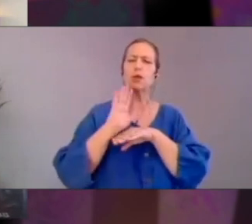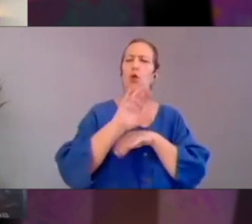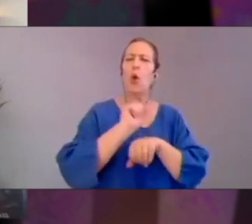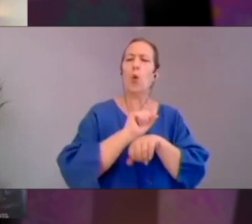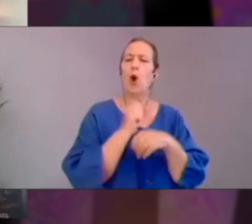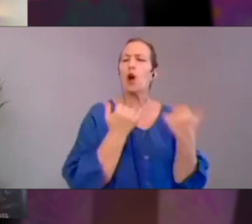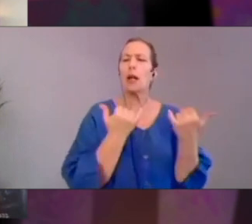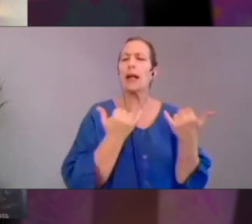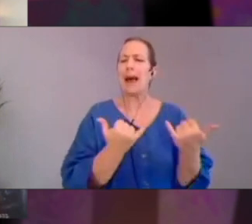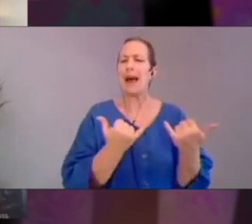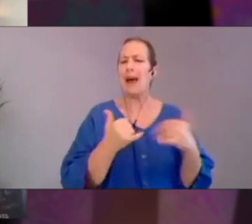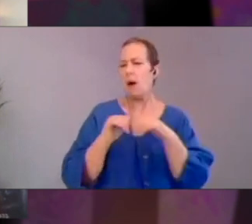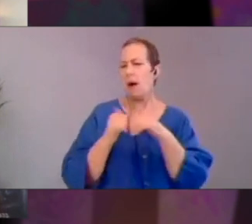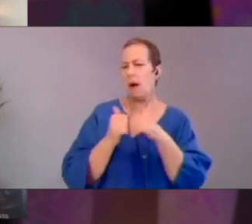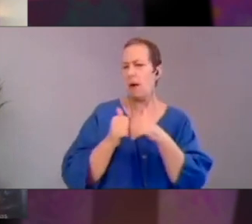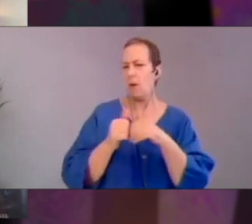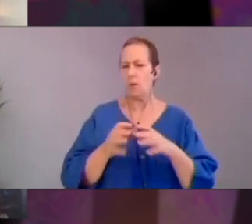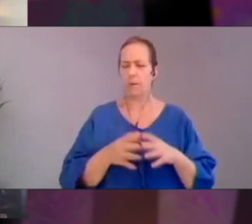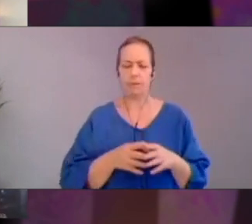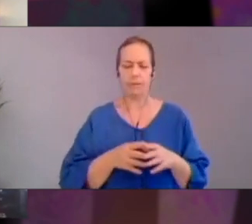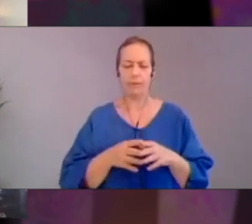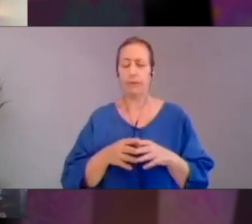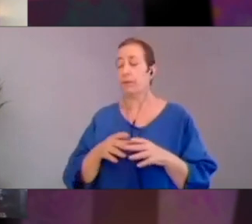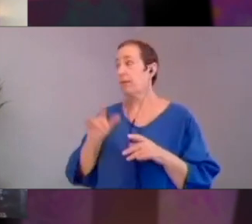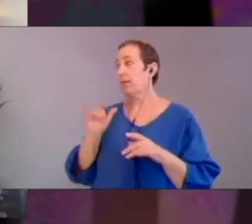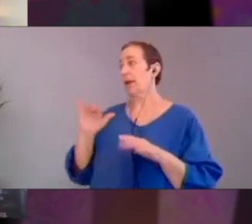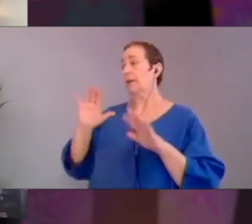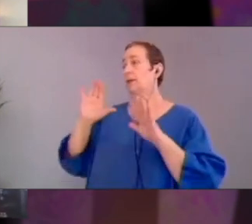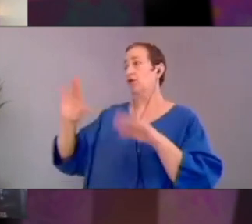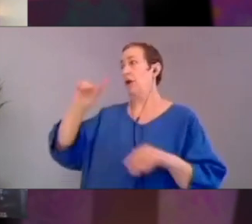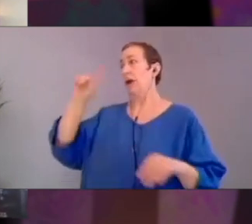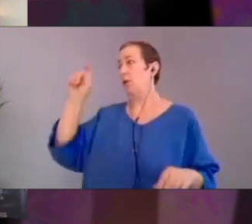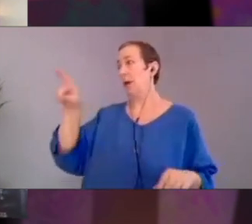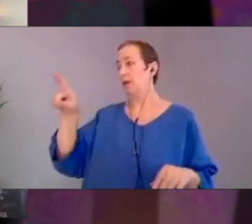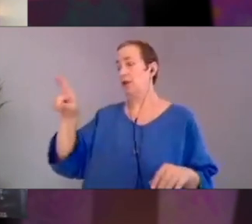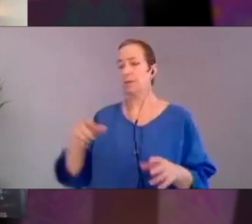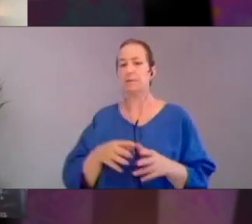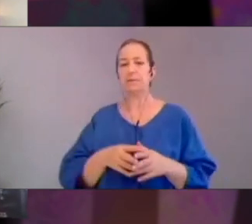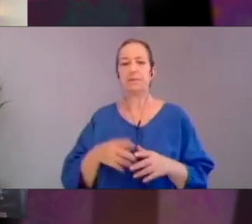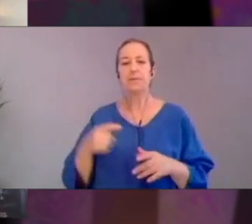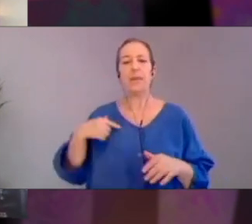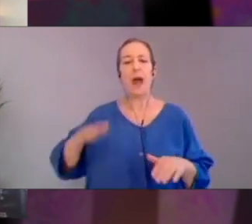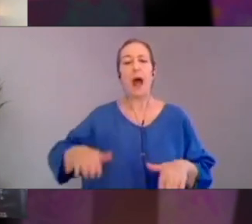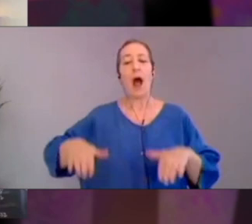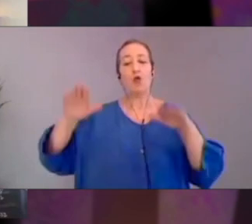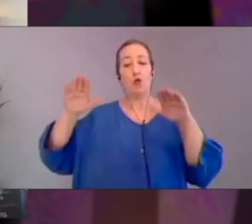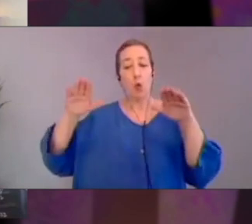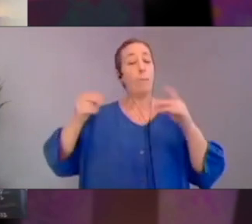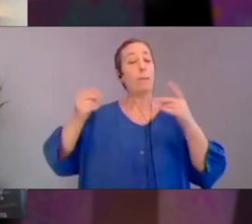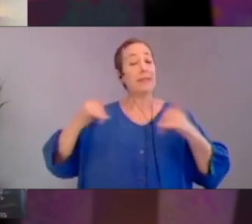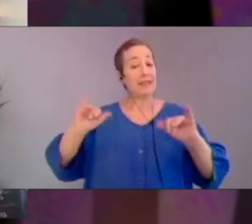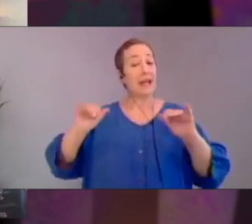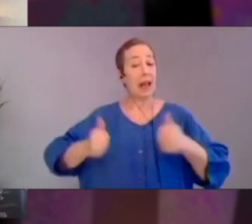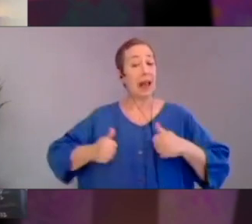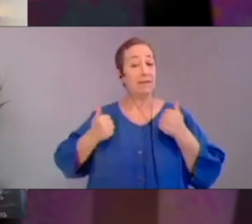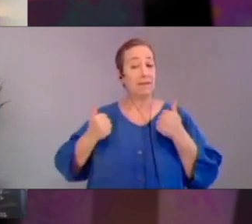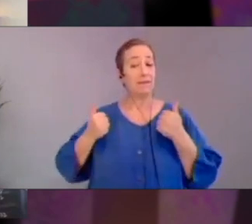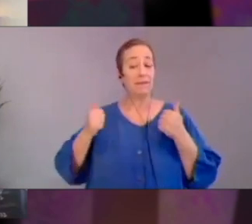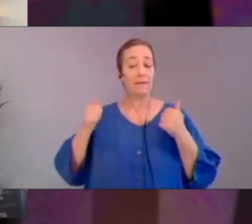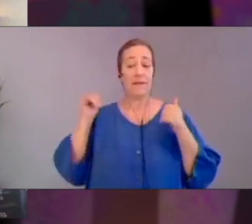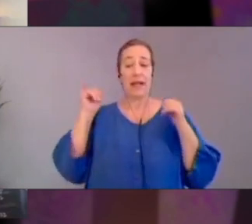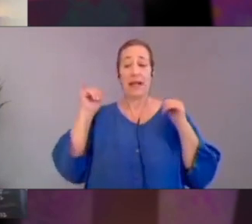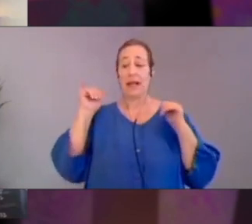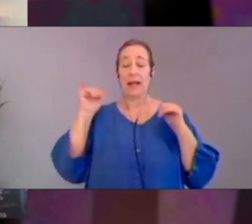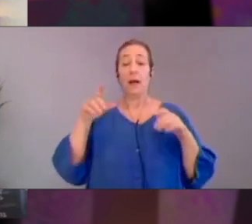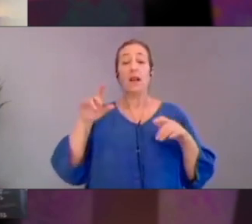great question. I grew up and still live in, I've lived on the same block my